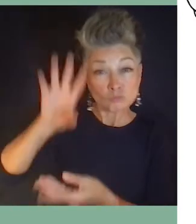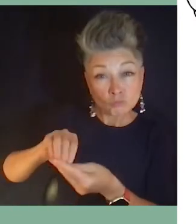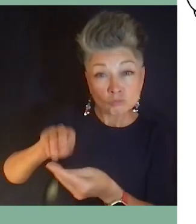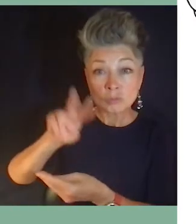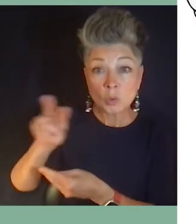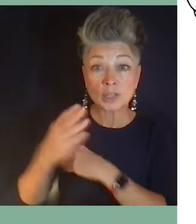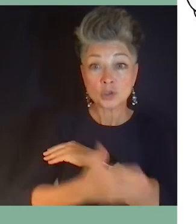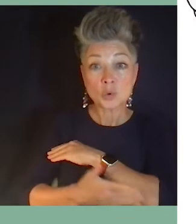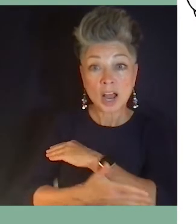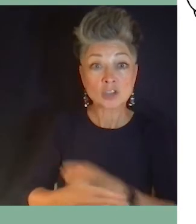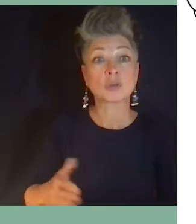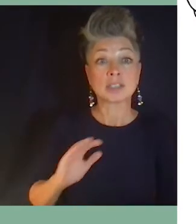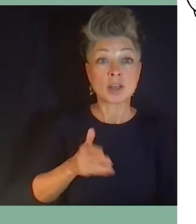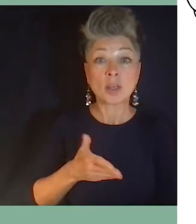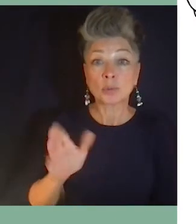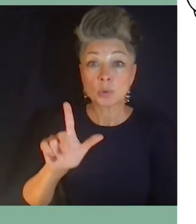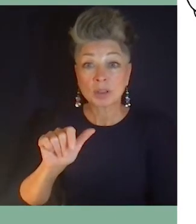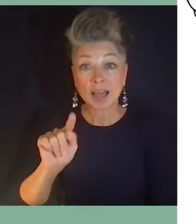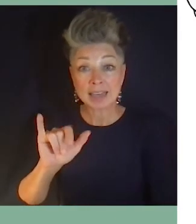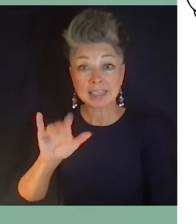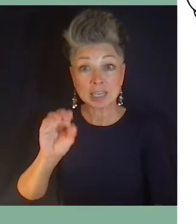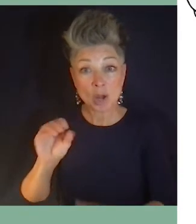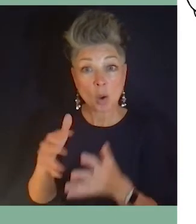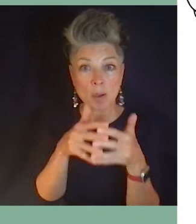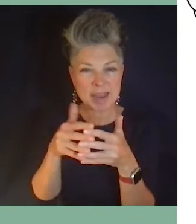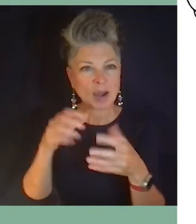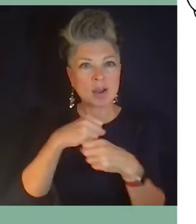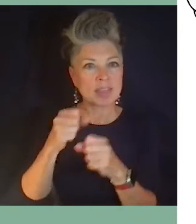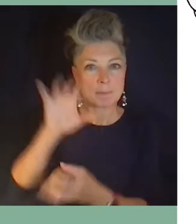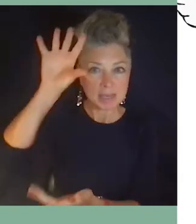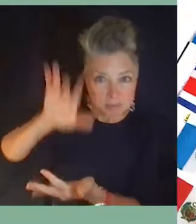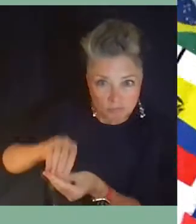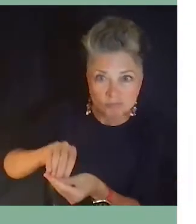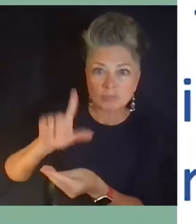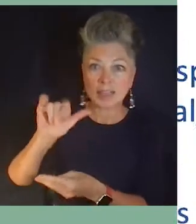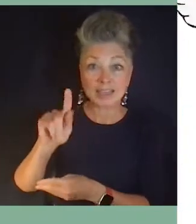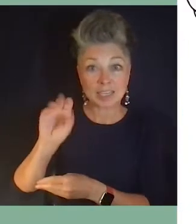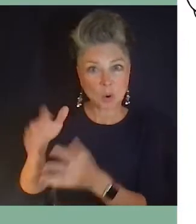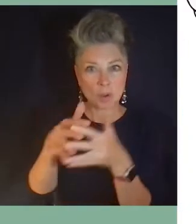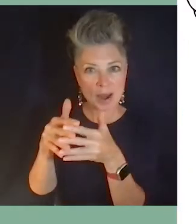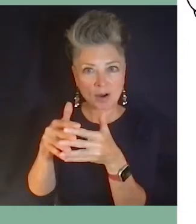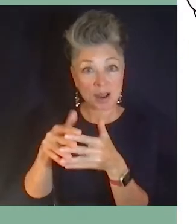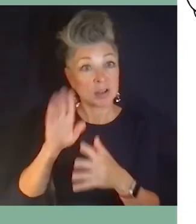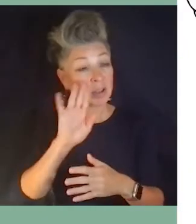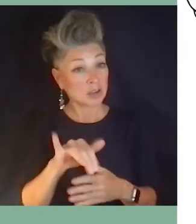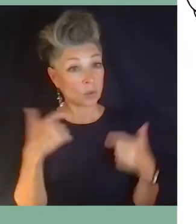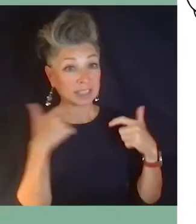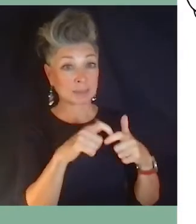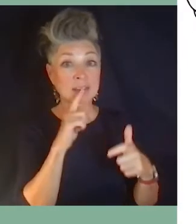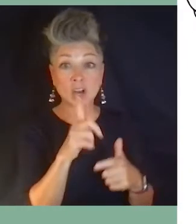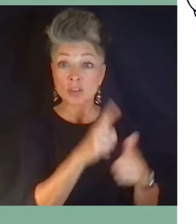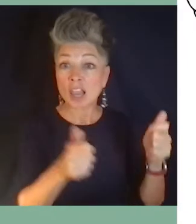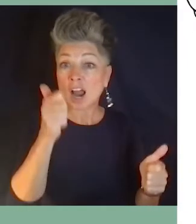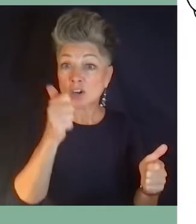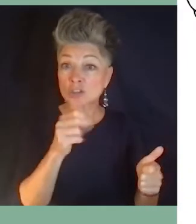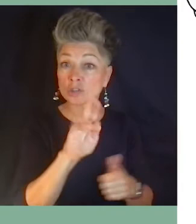22 countries throughout Latino America that makes the whole Latino America. Did you know that Hispanics are the largest